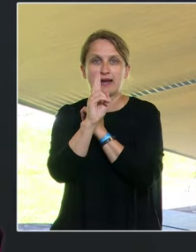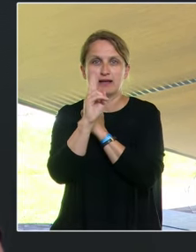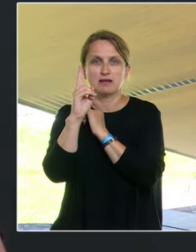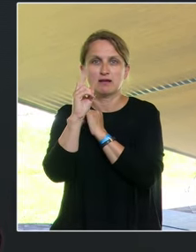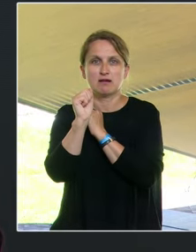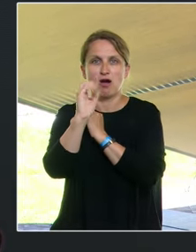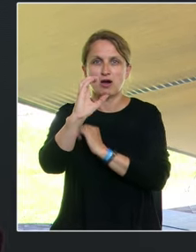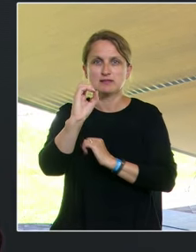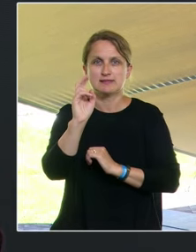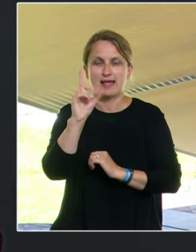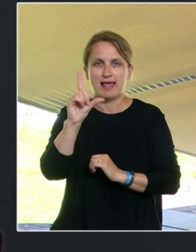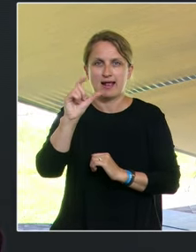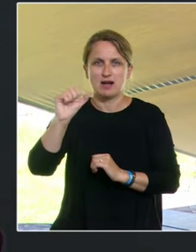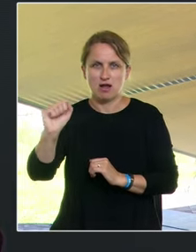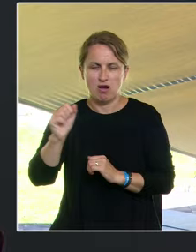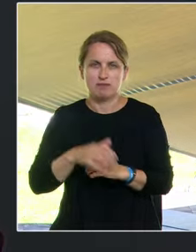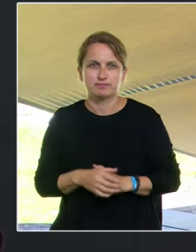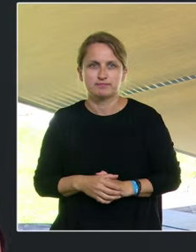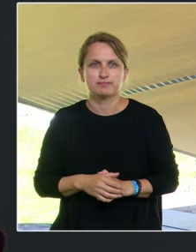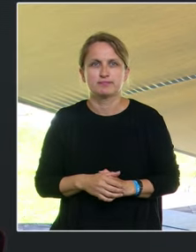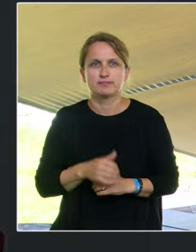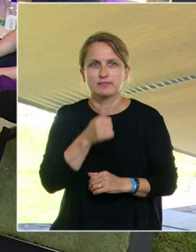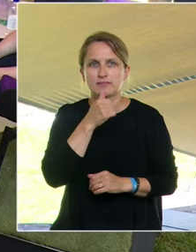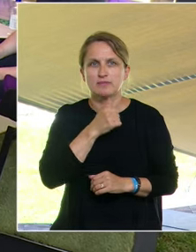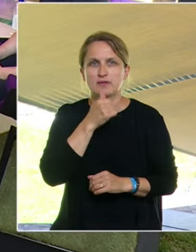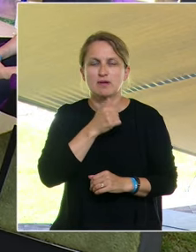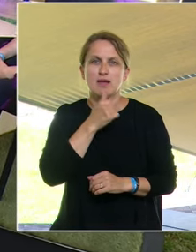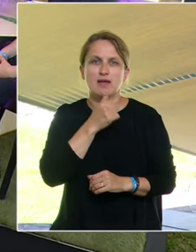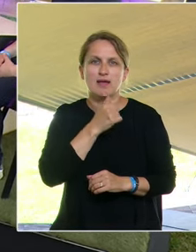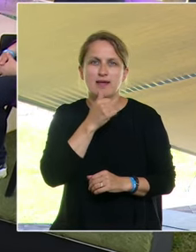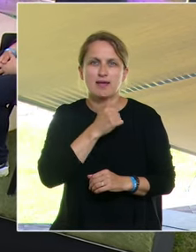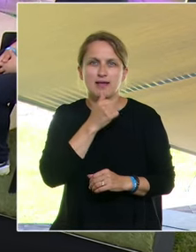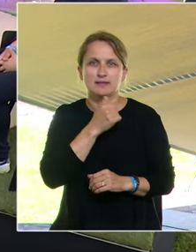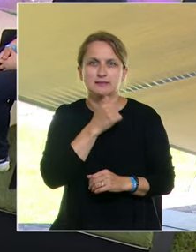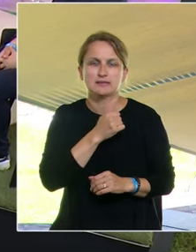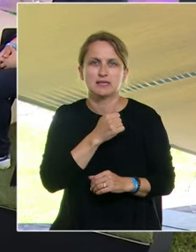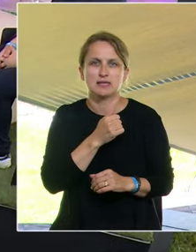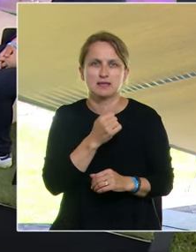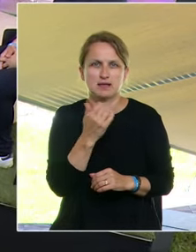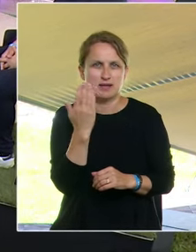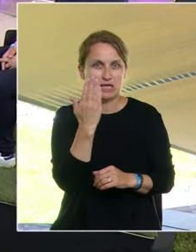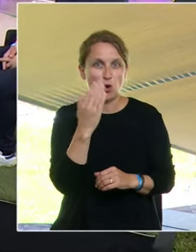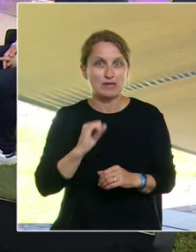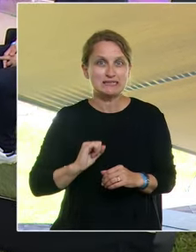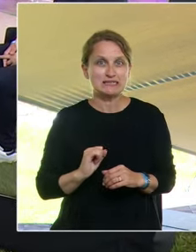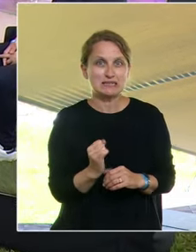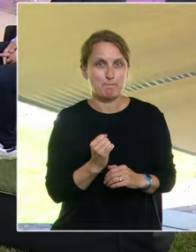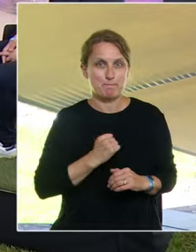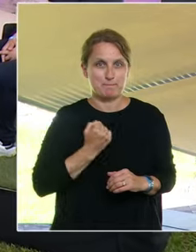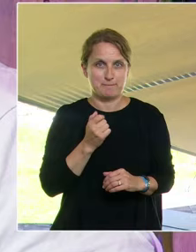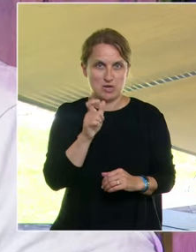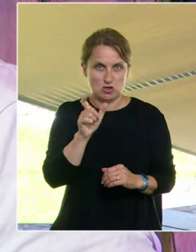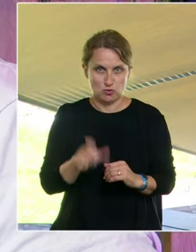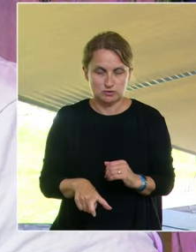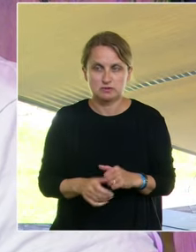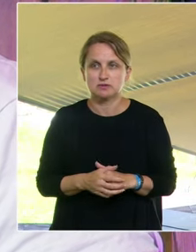and the owner of Estonian's premium art house cinema, Sõprus, together with a distribution arm. And he